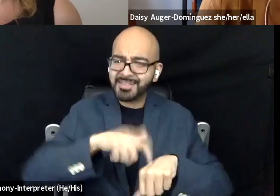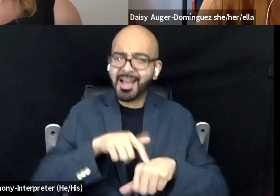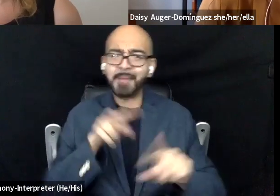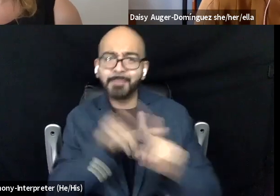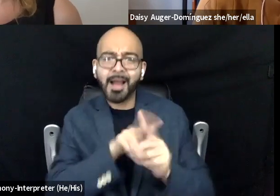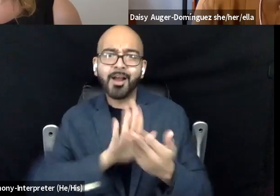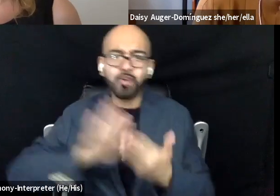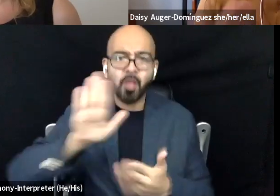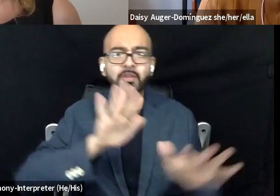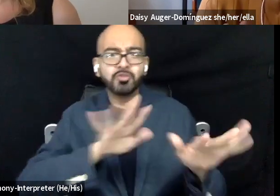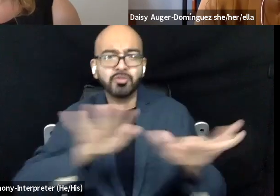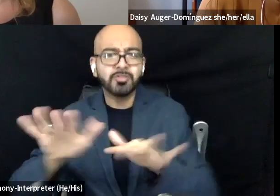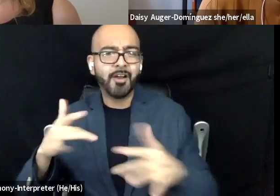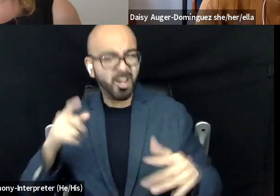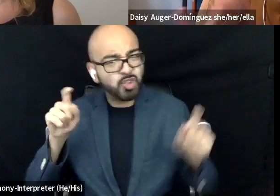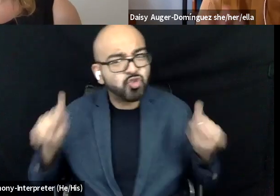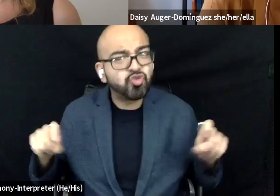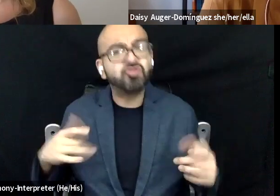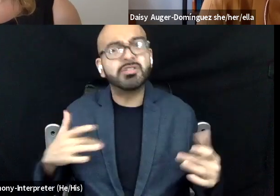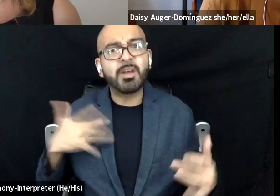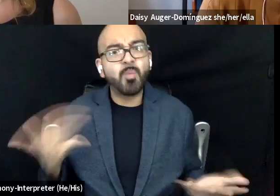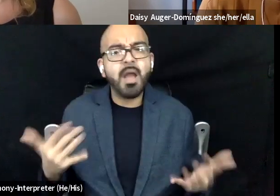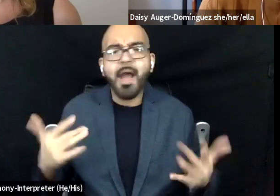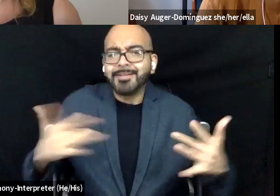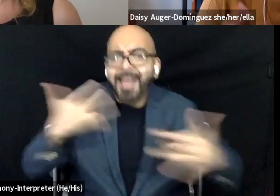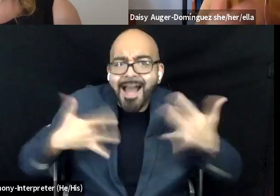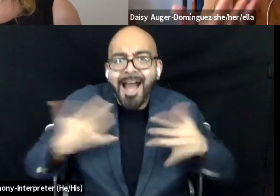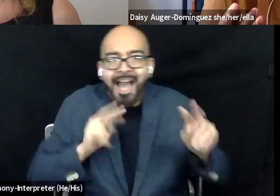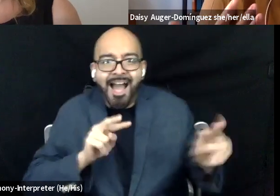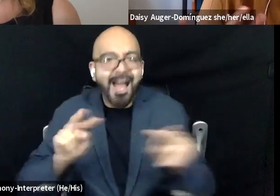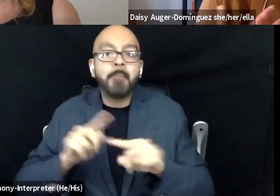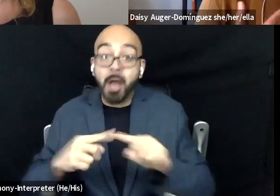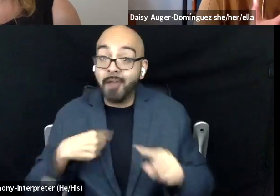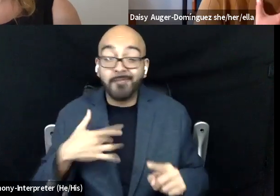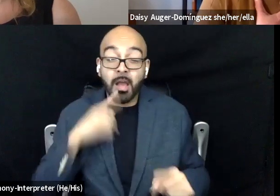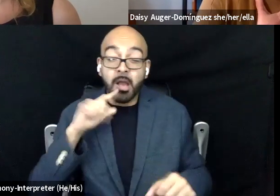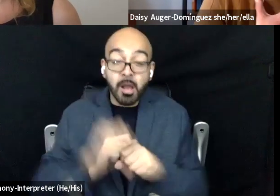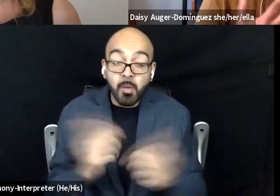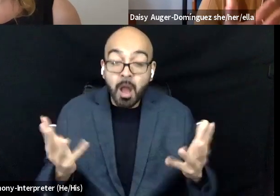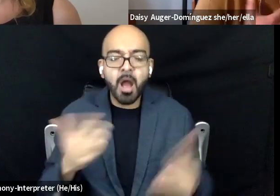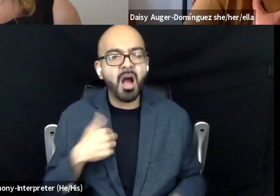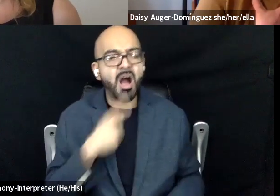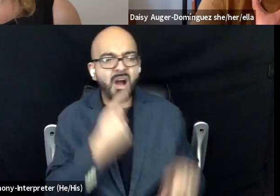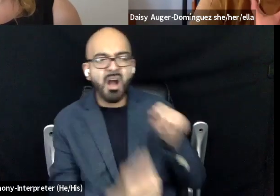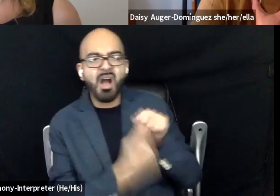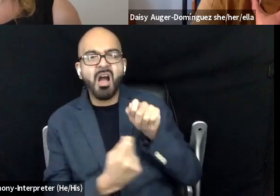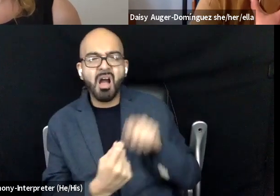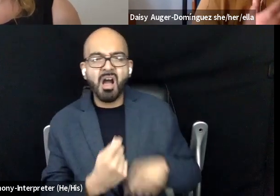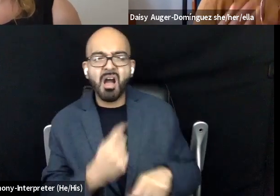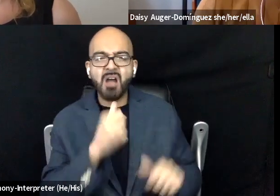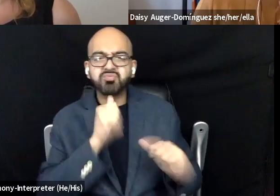sense of belonging. And what I felt was a sense of rejection and a minimization of who I was and who my people